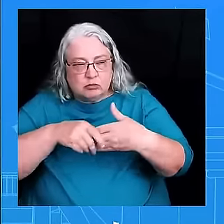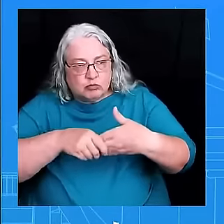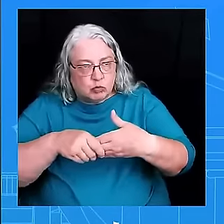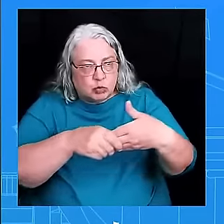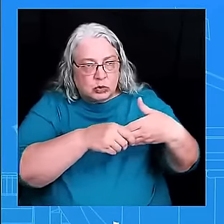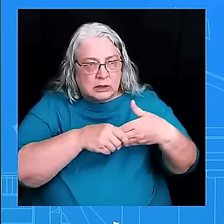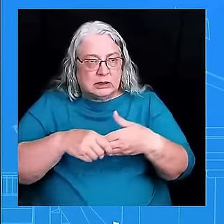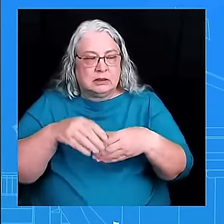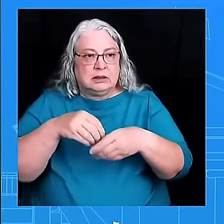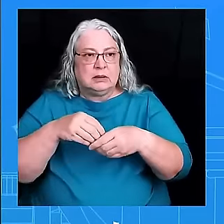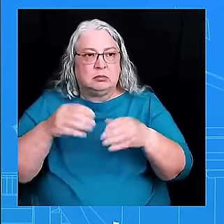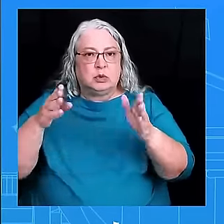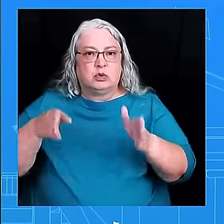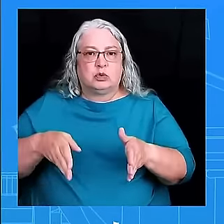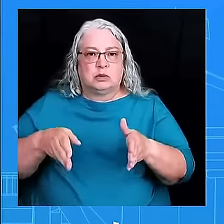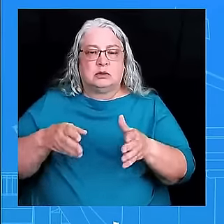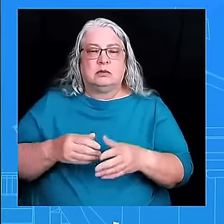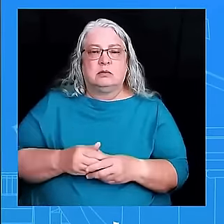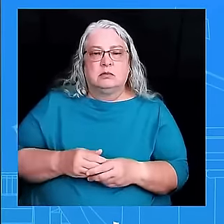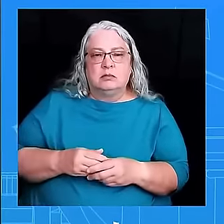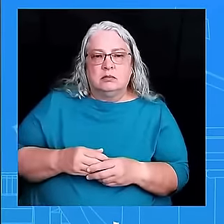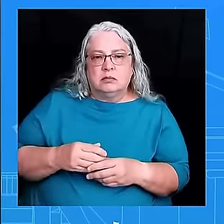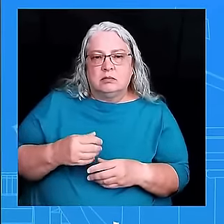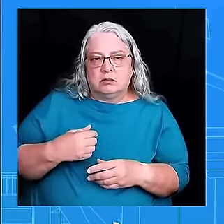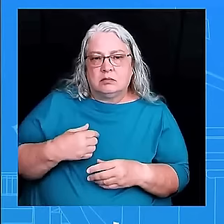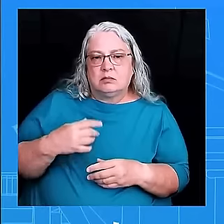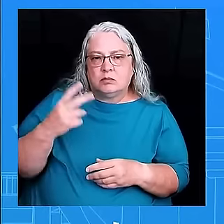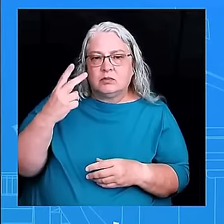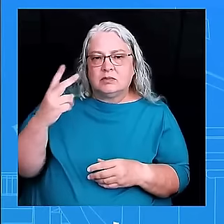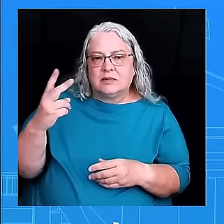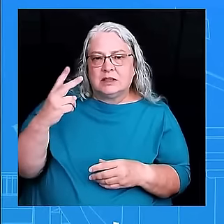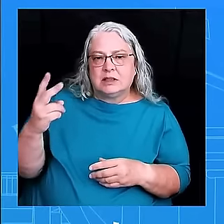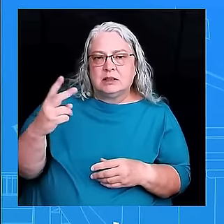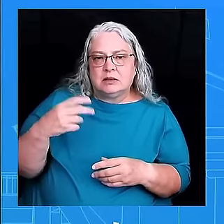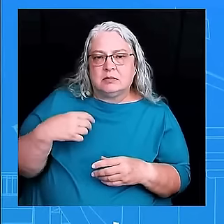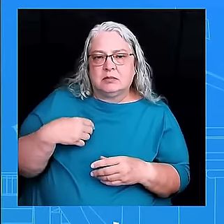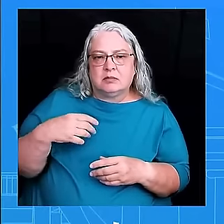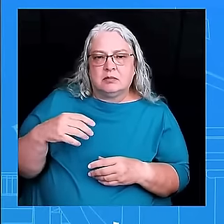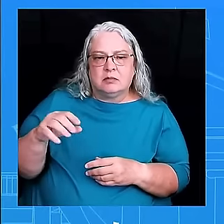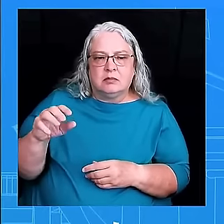Evan, Paul, and Alsu later tonight on American soil.